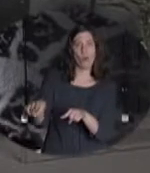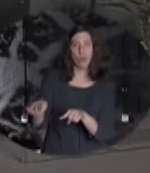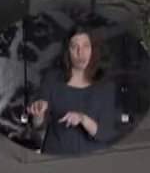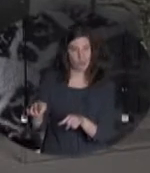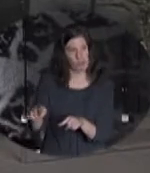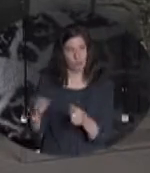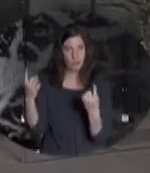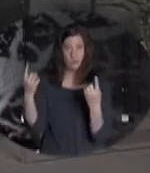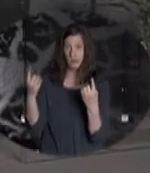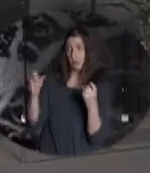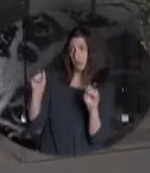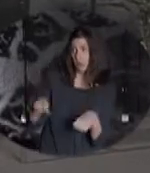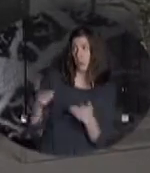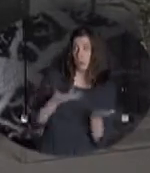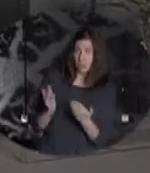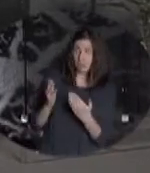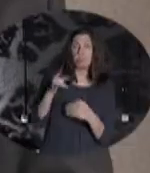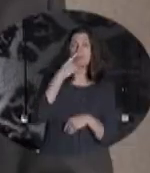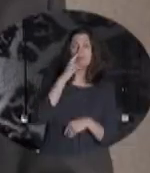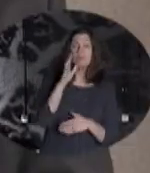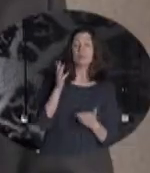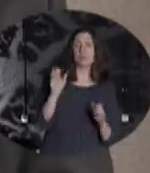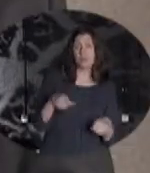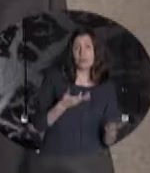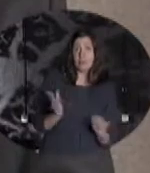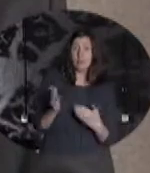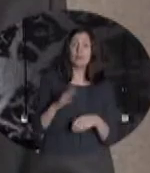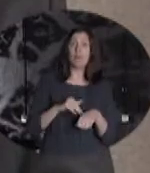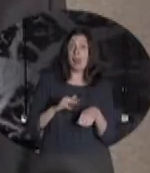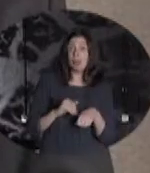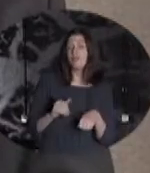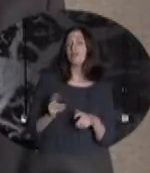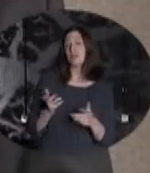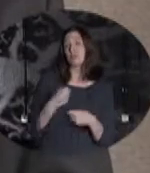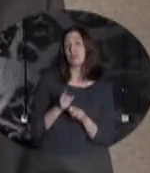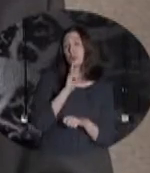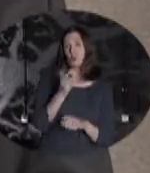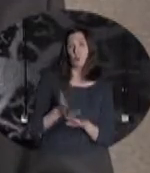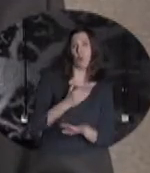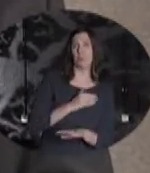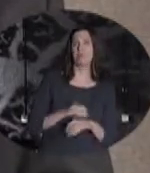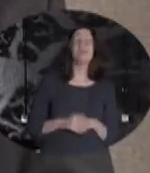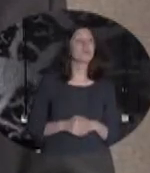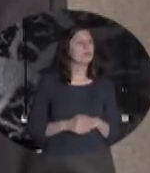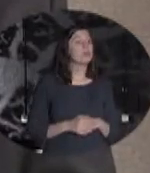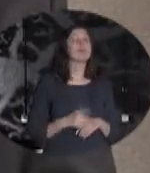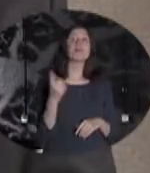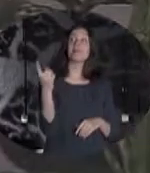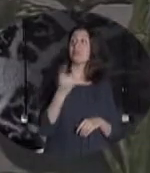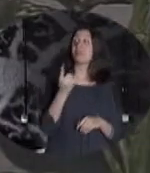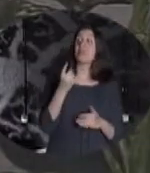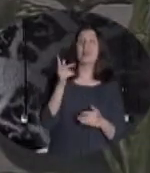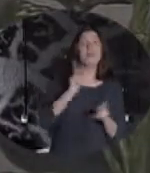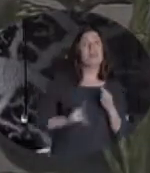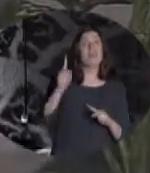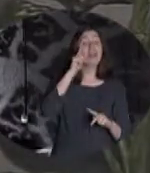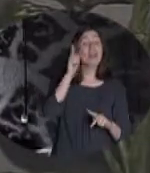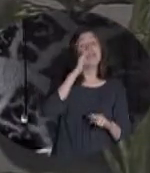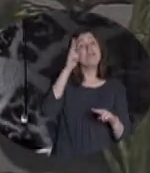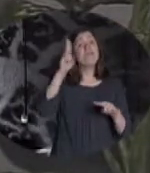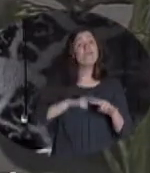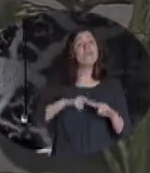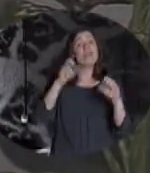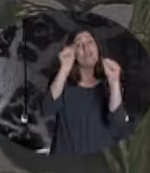can I bring my kid? Can I bring my pet? Is it going to be a safe, fun place? Now, something that a lot of people think are fun are fireworks. Yes. So what's